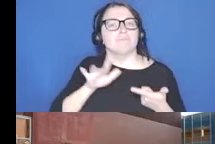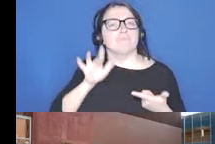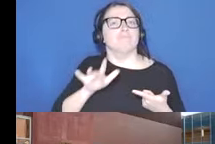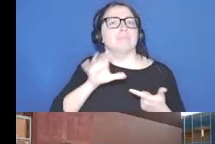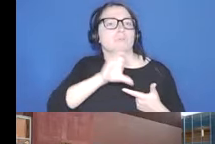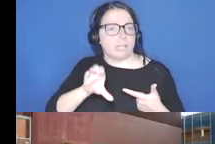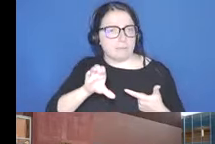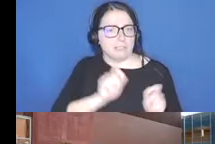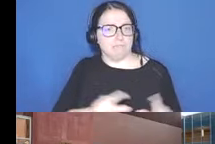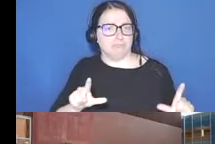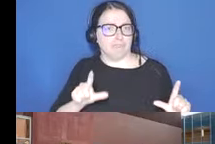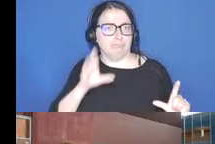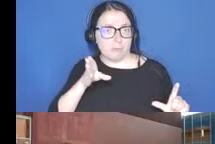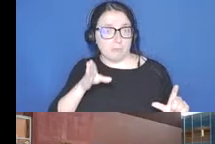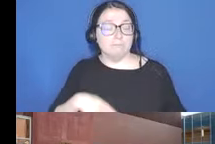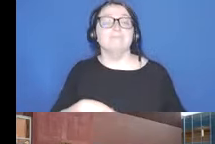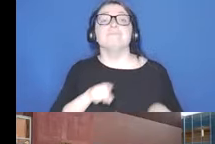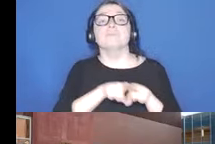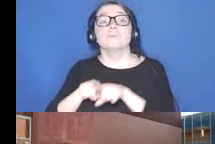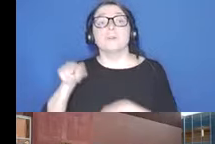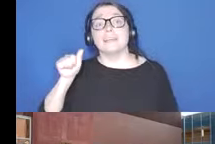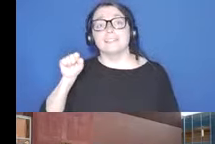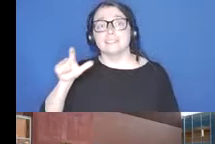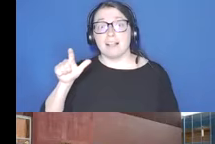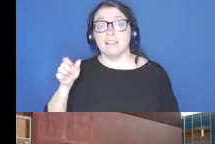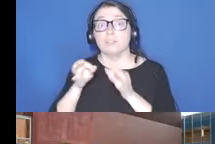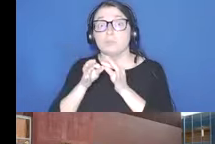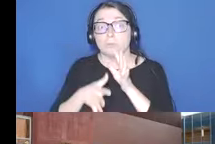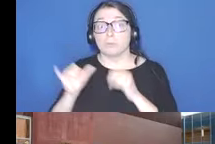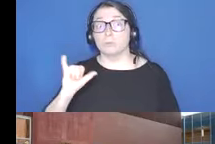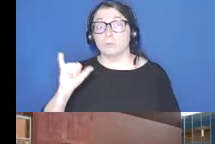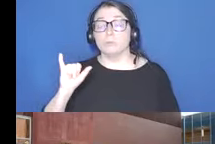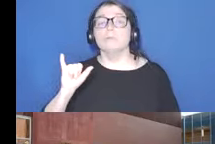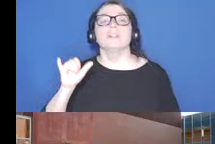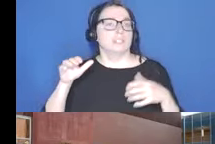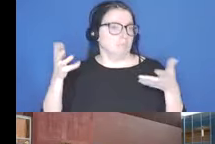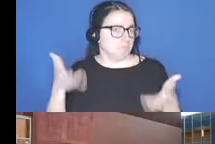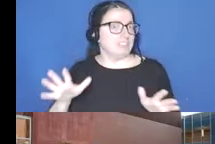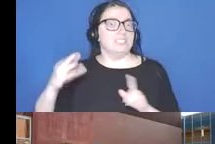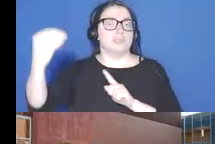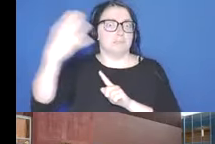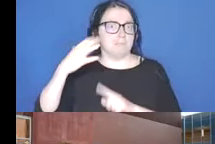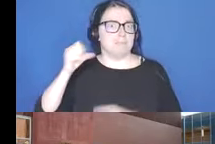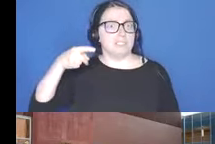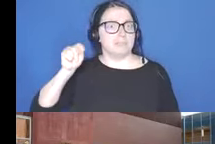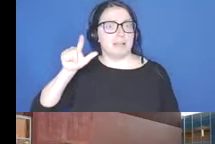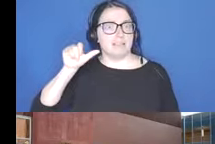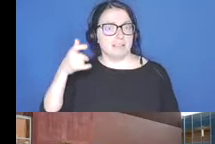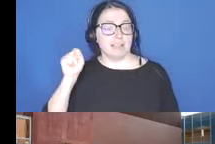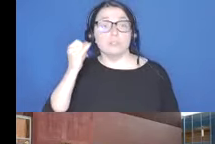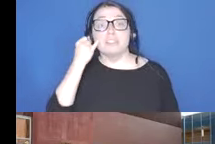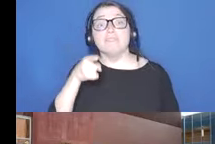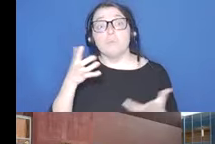We also have ASL interpretation. They have been spotlighted. So if you would like to be able to see everybody, you can go back